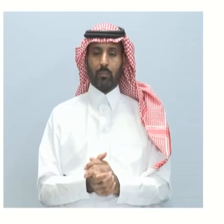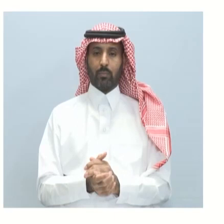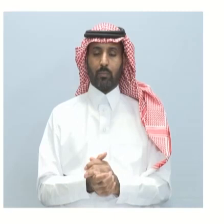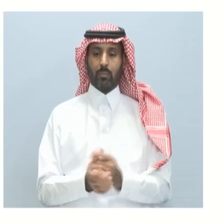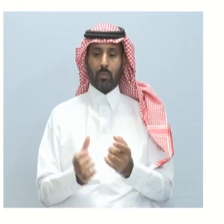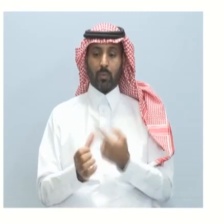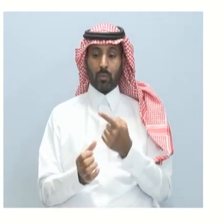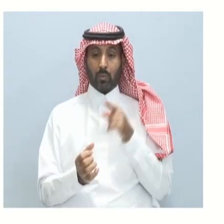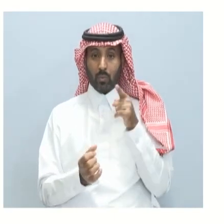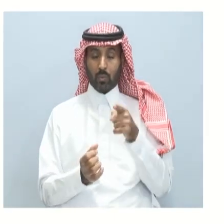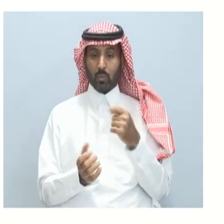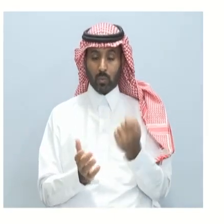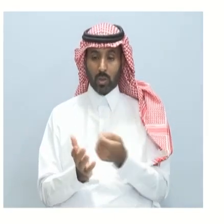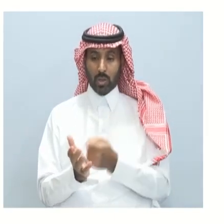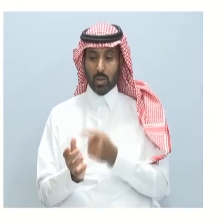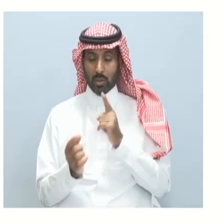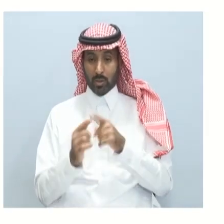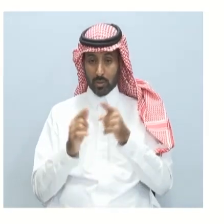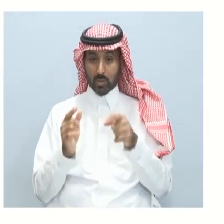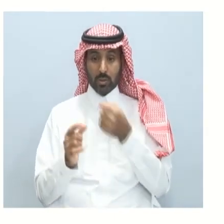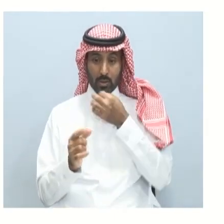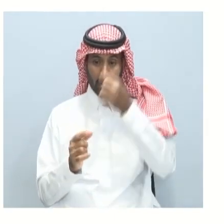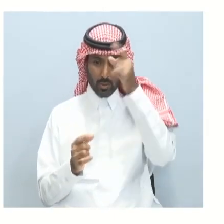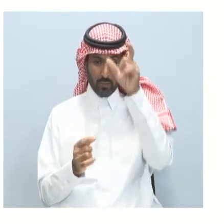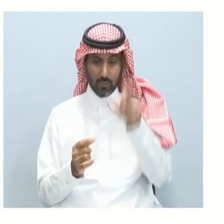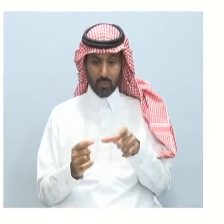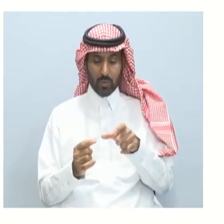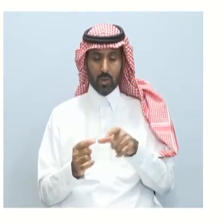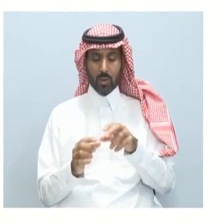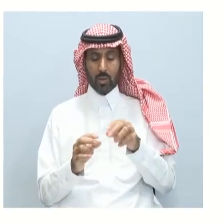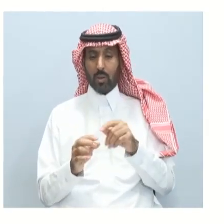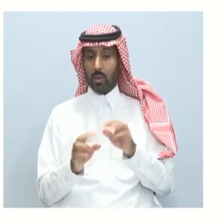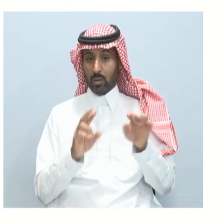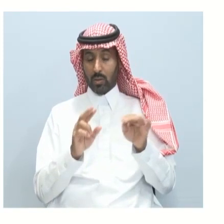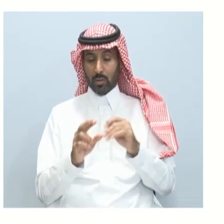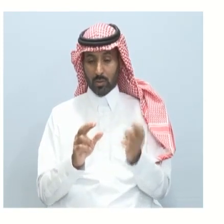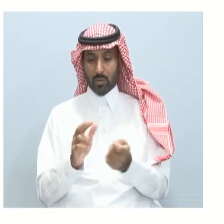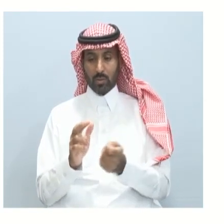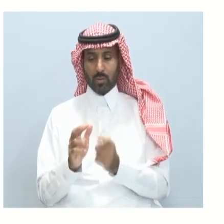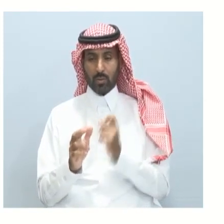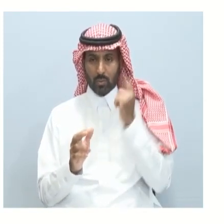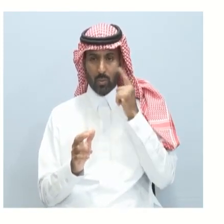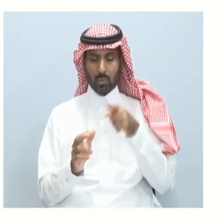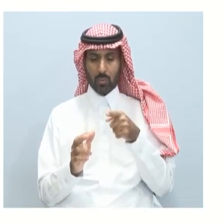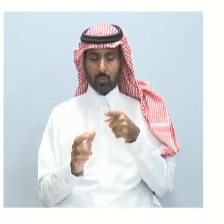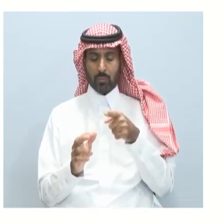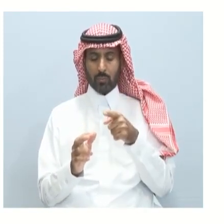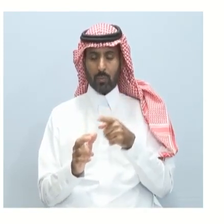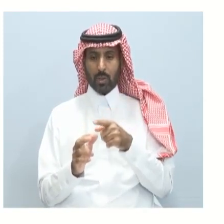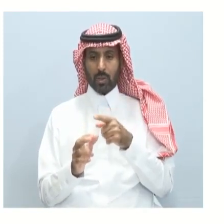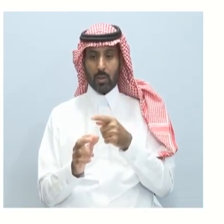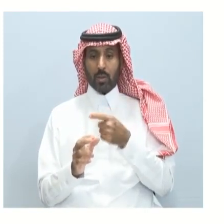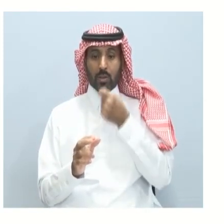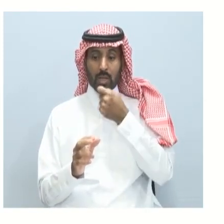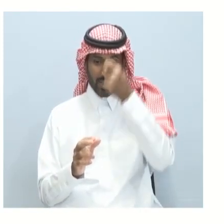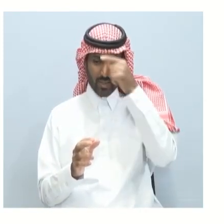First of all, when you write a descriptive essay about people's qualities or characteristics, now note that we are going to